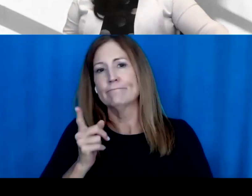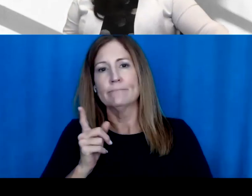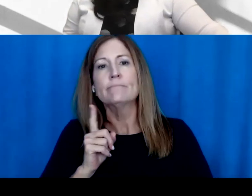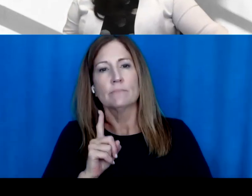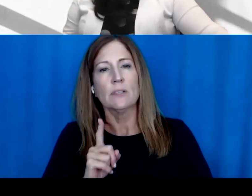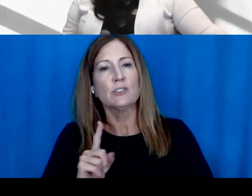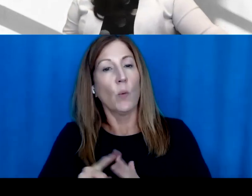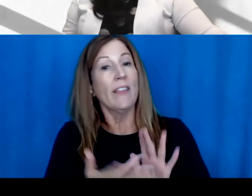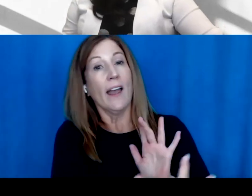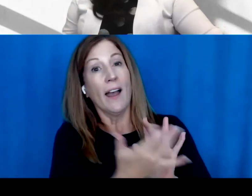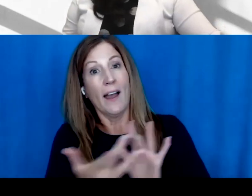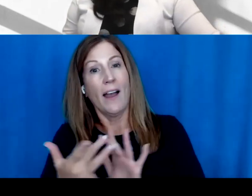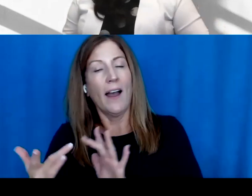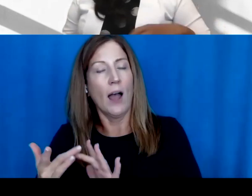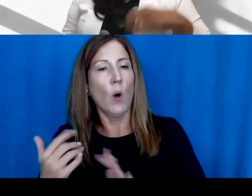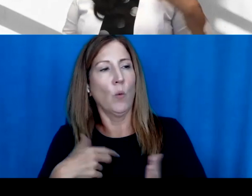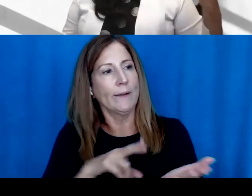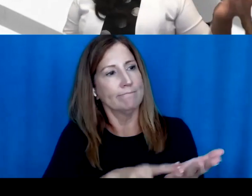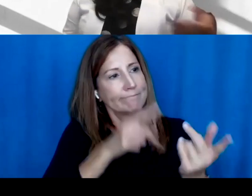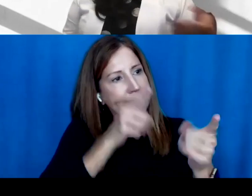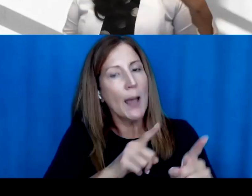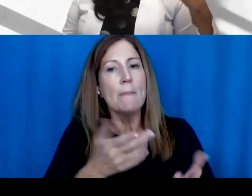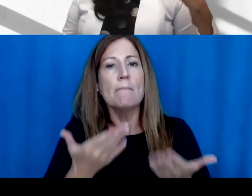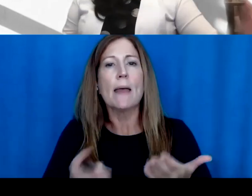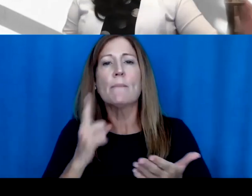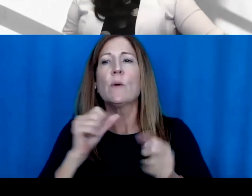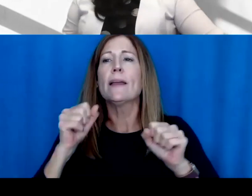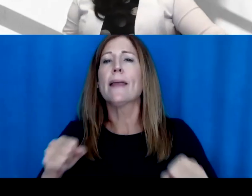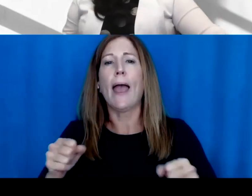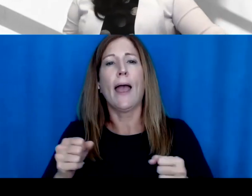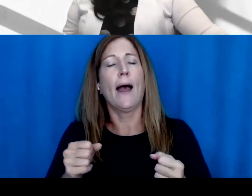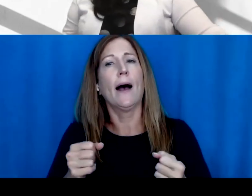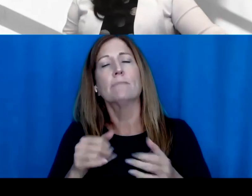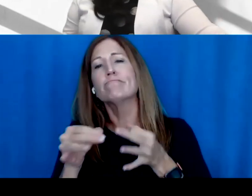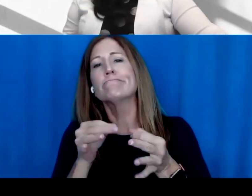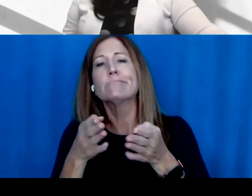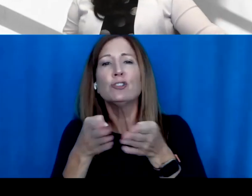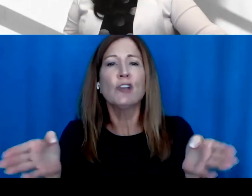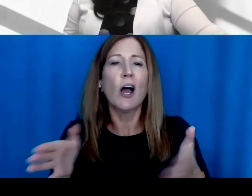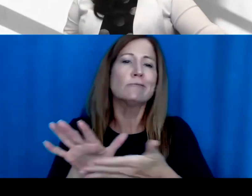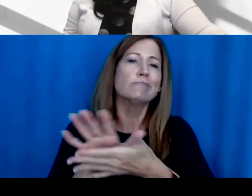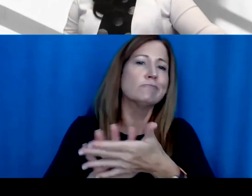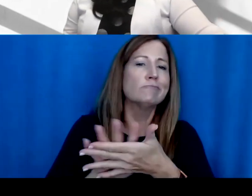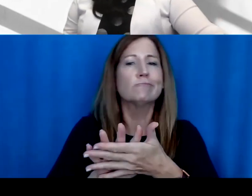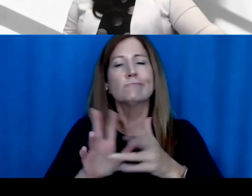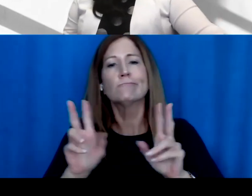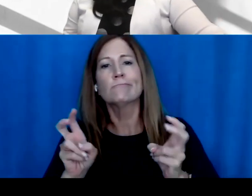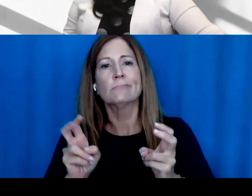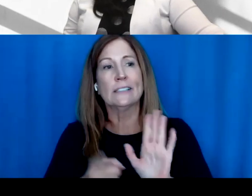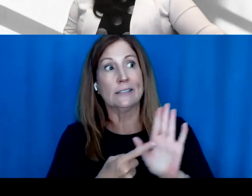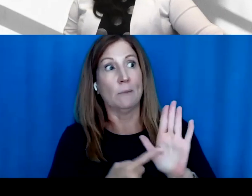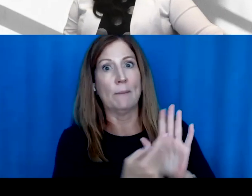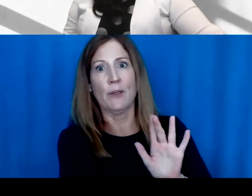to you about. So we may be able to talk in big strokes in a general way. As I mentioned, sometimes they're reaching out to